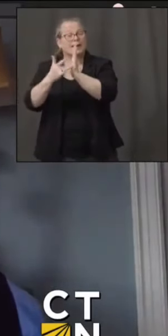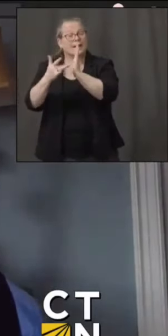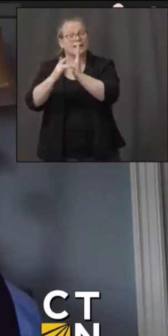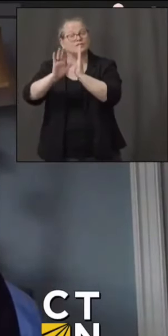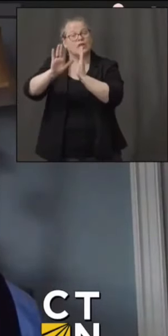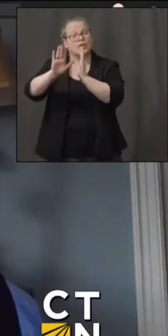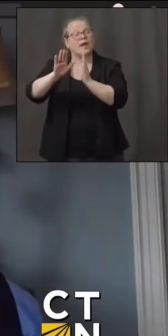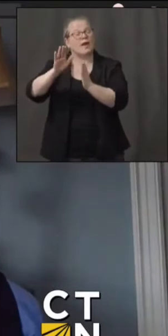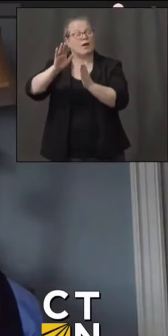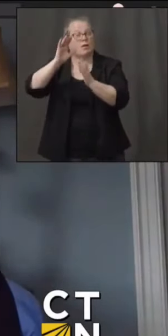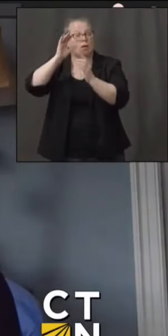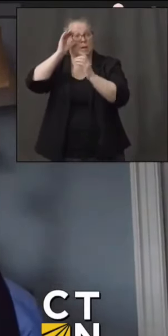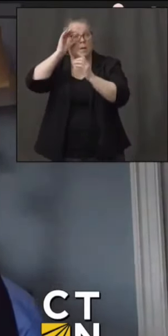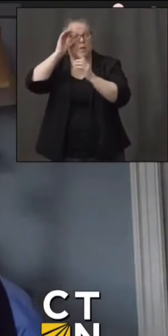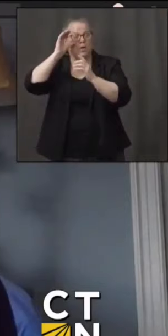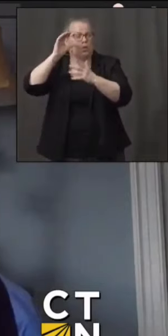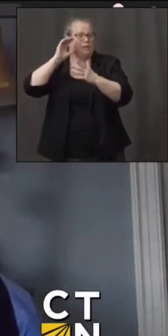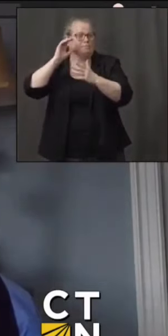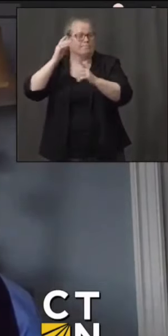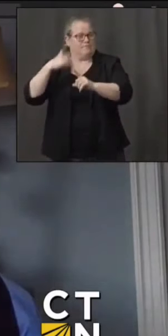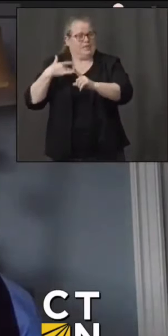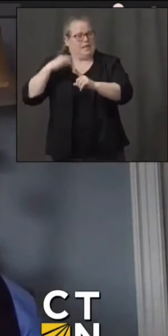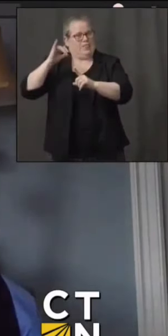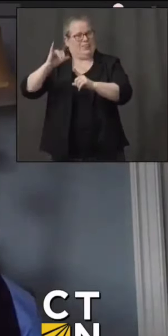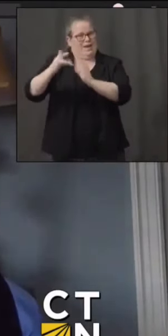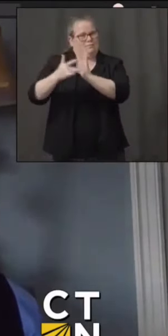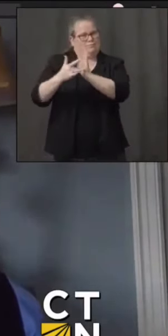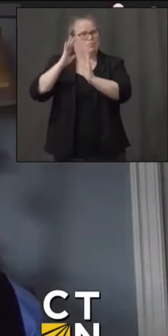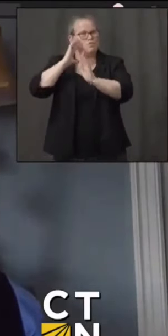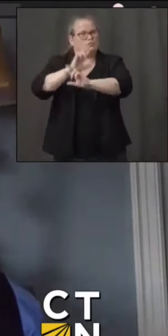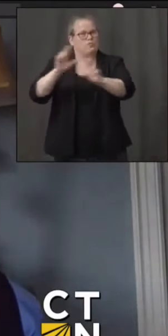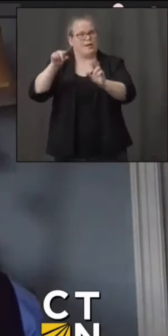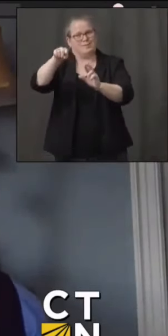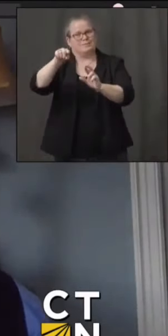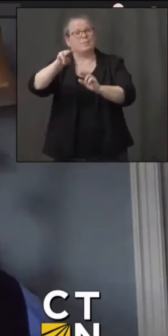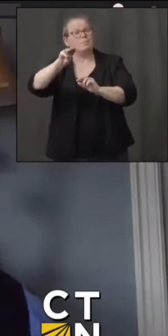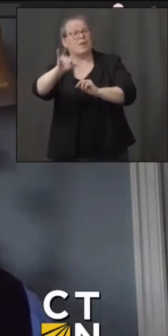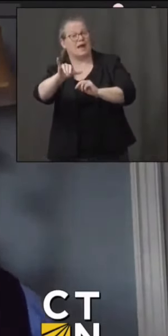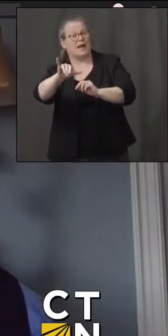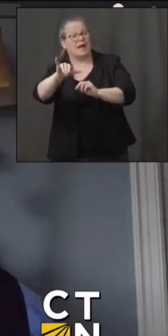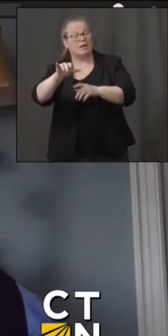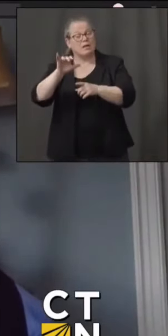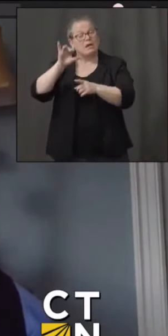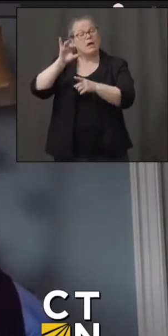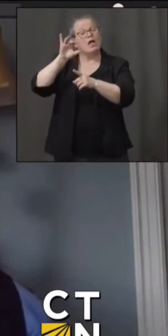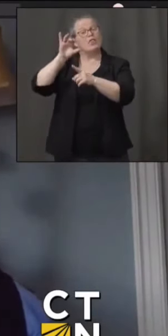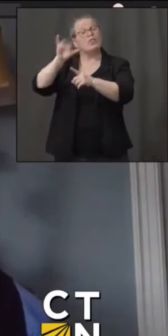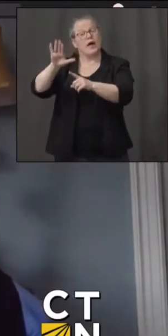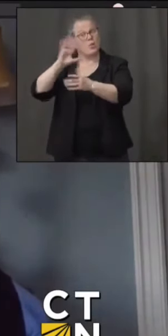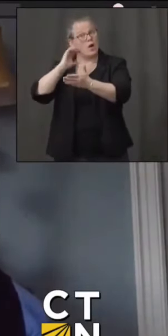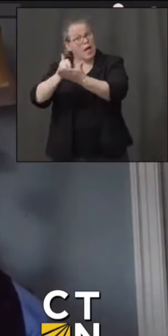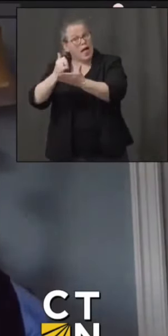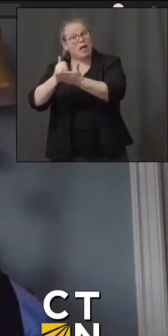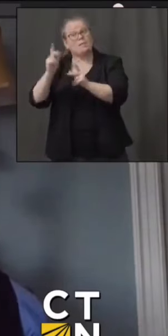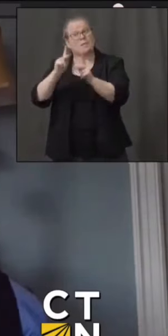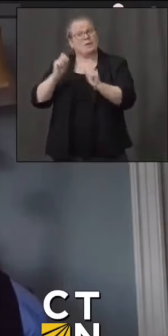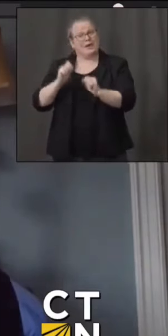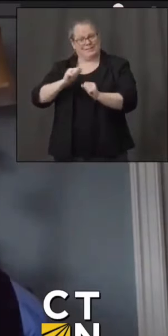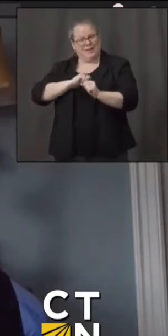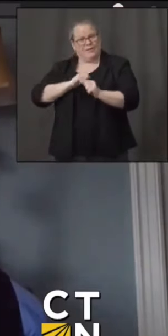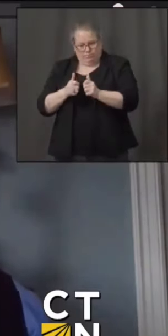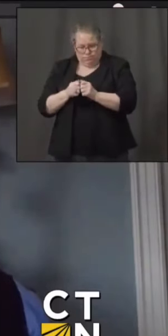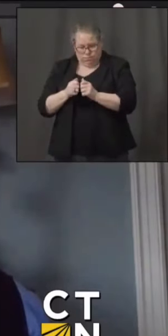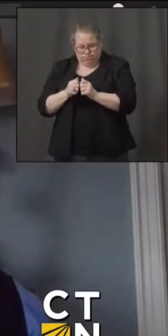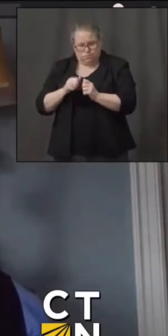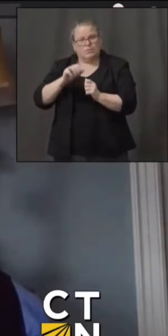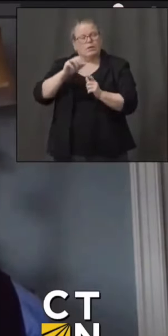May. And I think we'll have to see how those become layered on top of our existing system. Our system